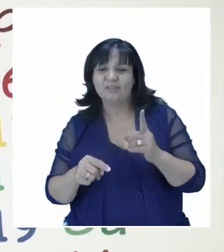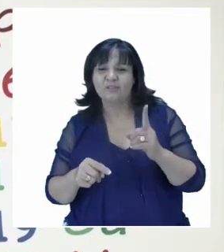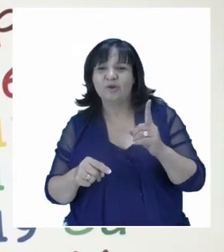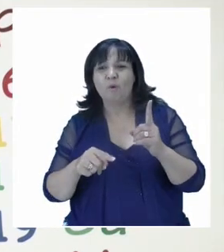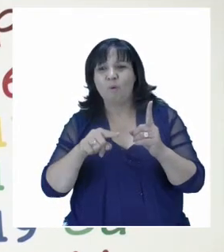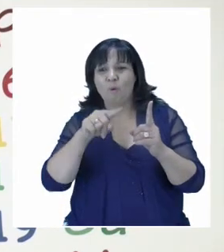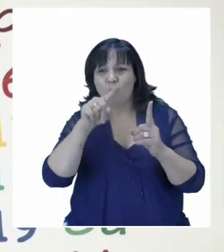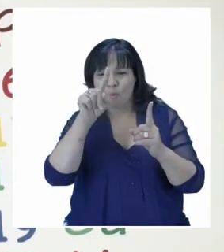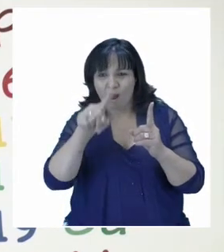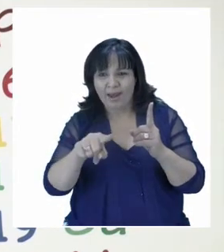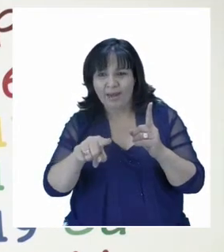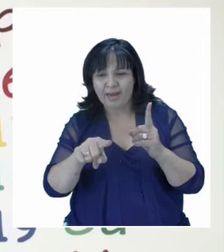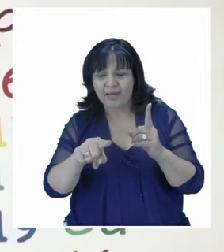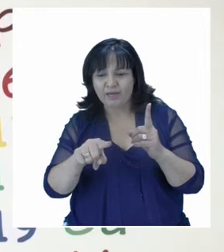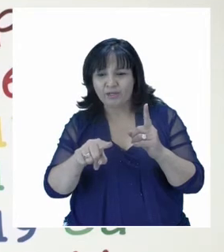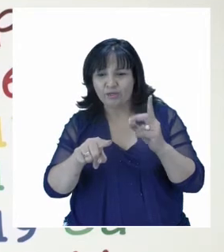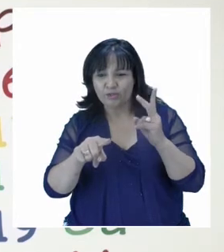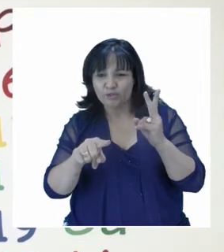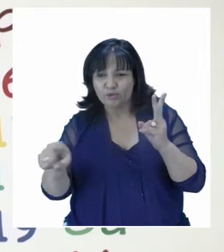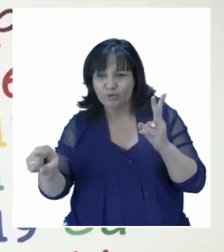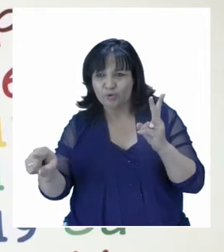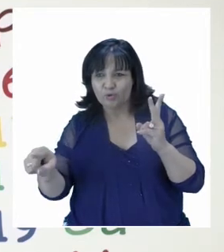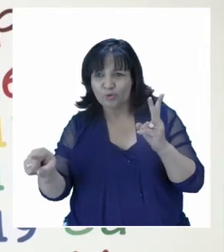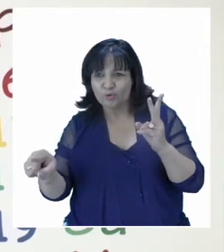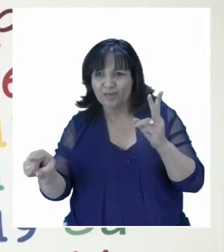2, 3,